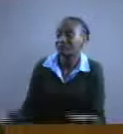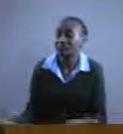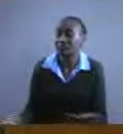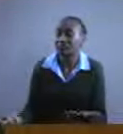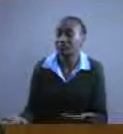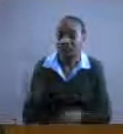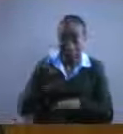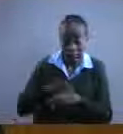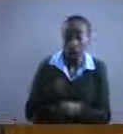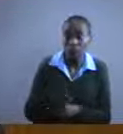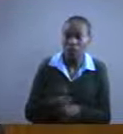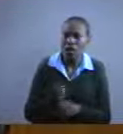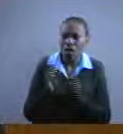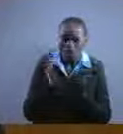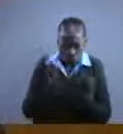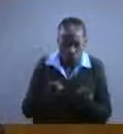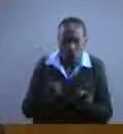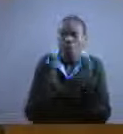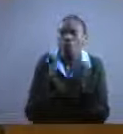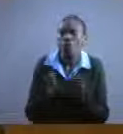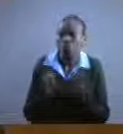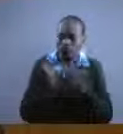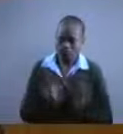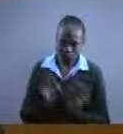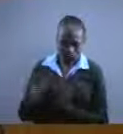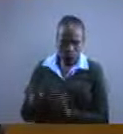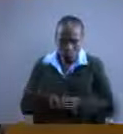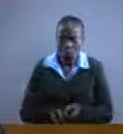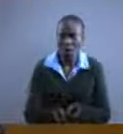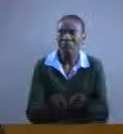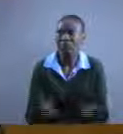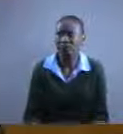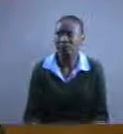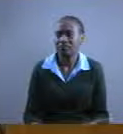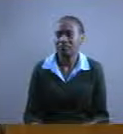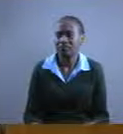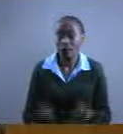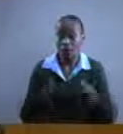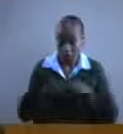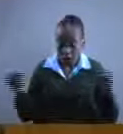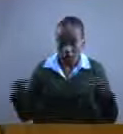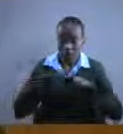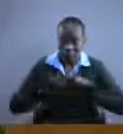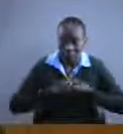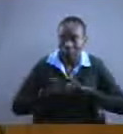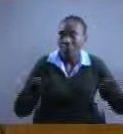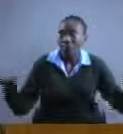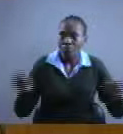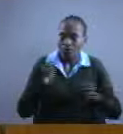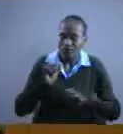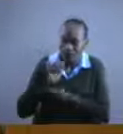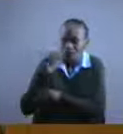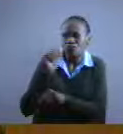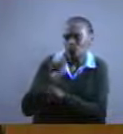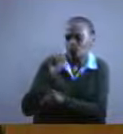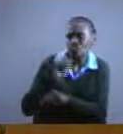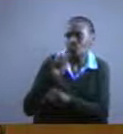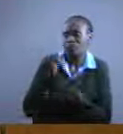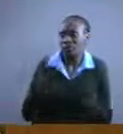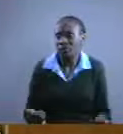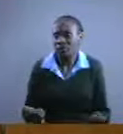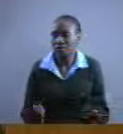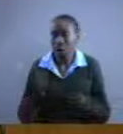require is modern, appropriate regulation. And since we've declared this as a season of campaigning. The ANC is, through